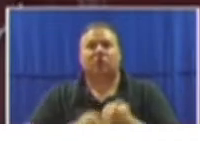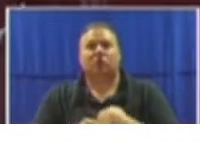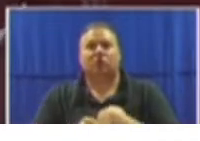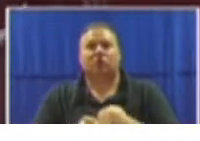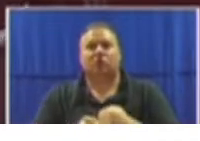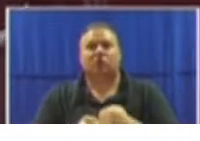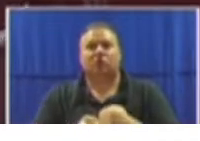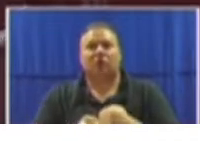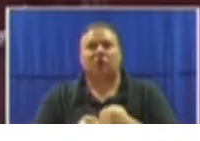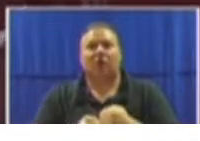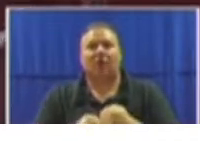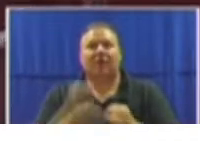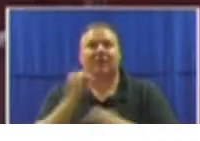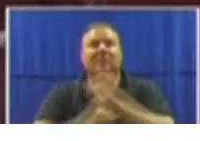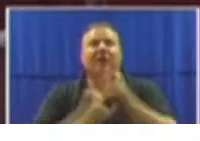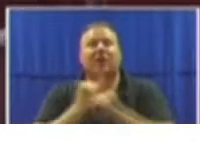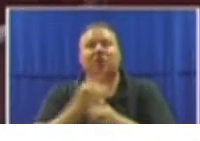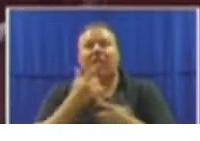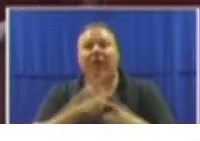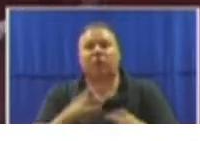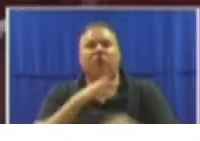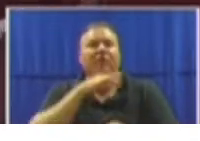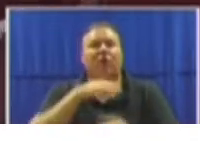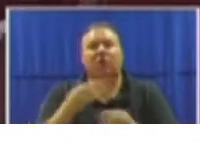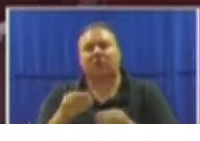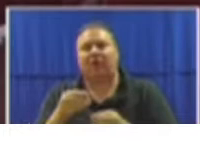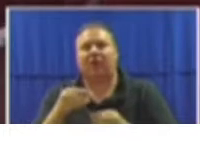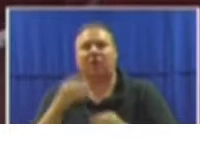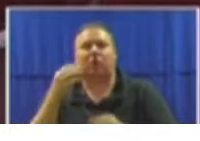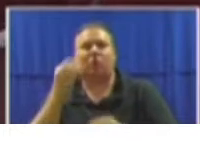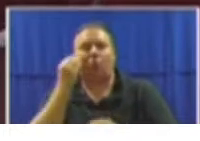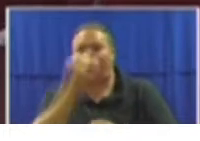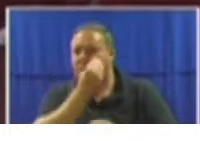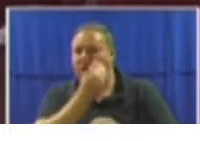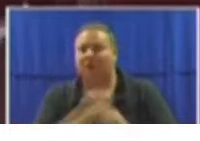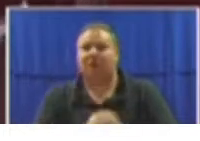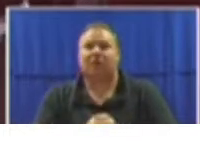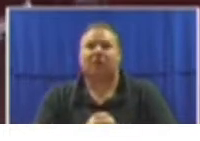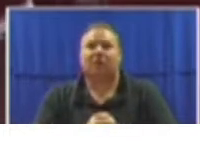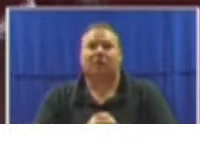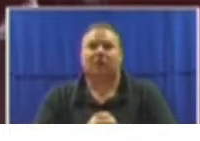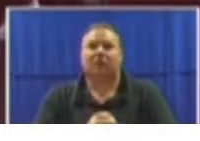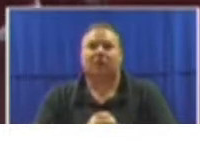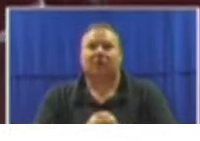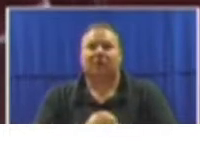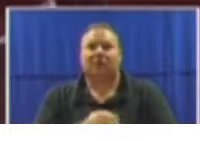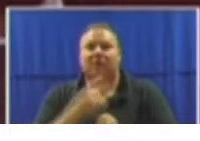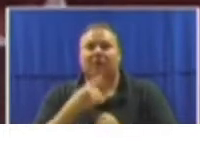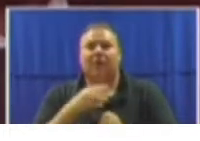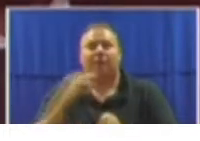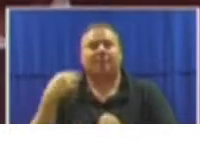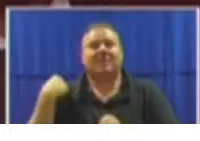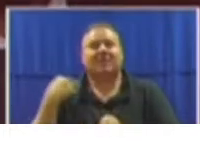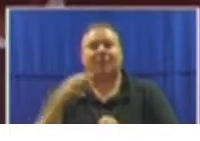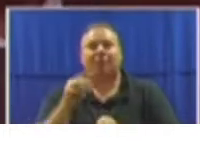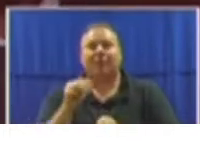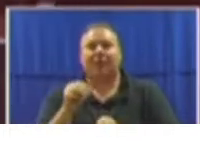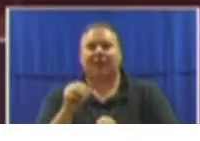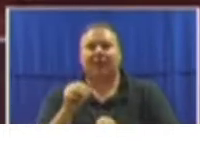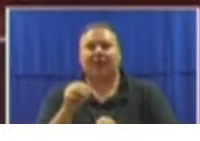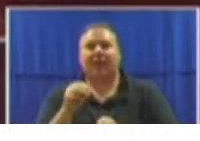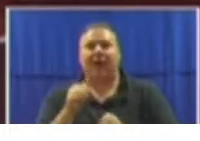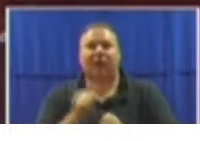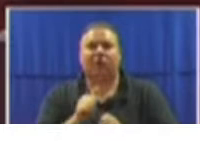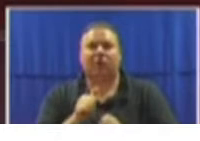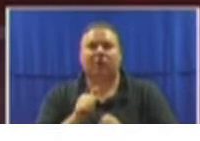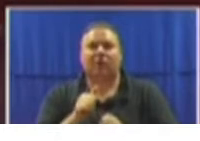languages as foreign, while Minister Motshekga is trying to carry out a coup against the powers of school governing bodies. Minister Ndabeni Abrams is somehow both employed